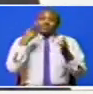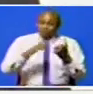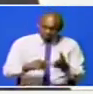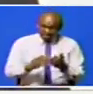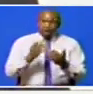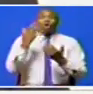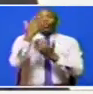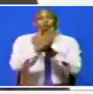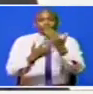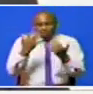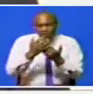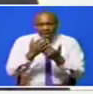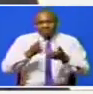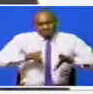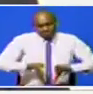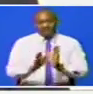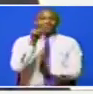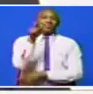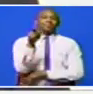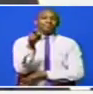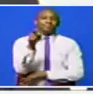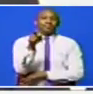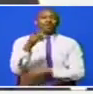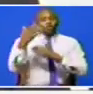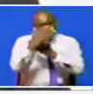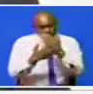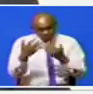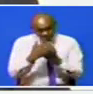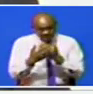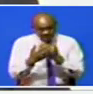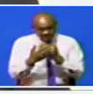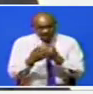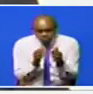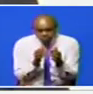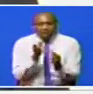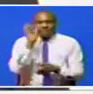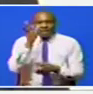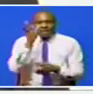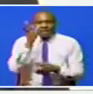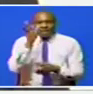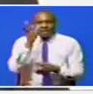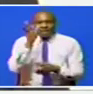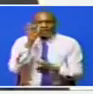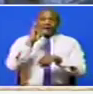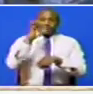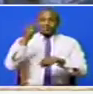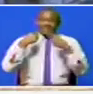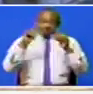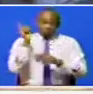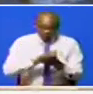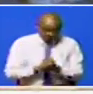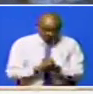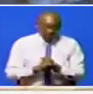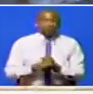Computer niliwataga, computer niliangulia. Declaration implying